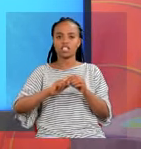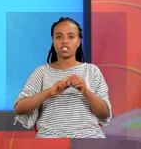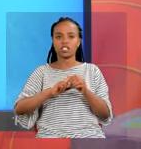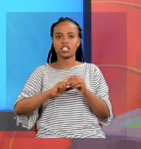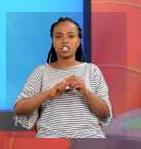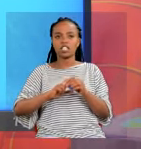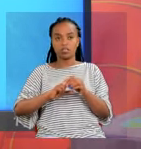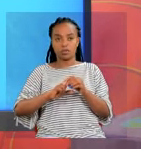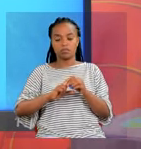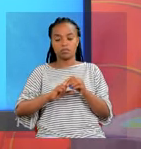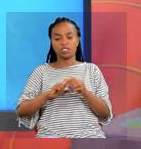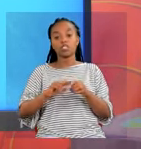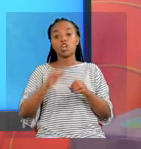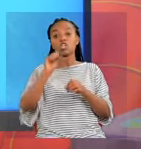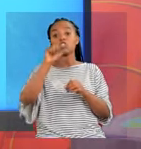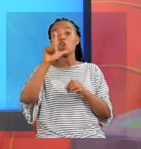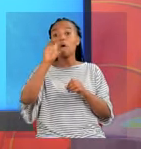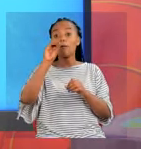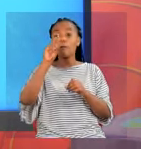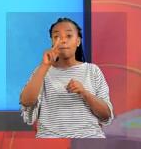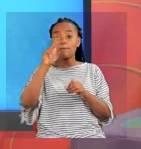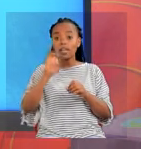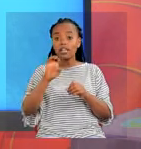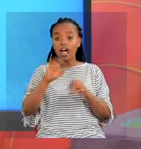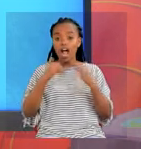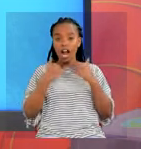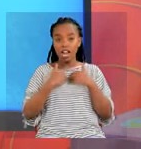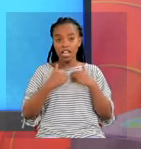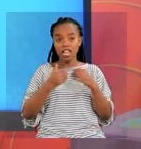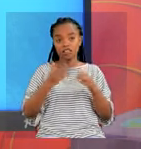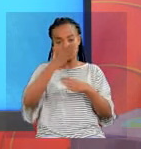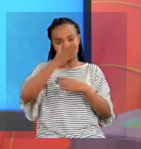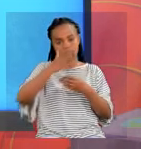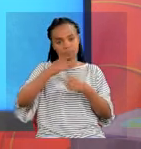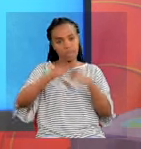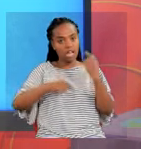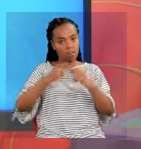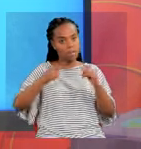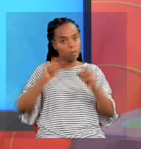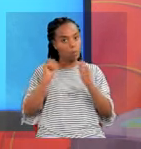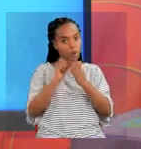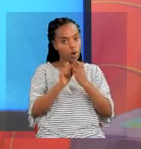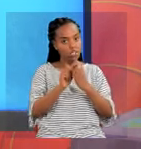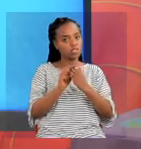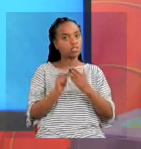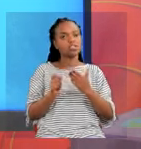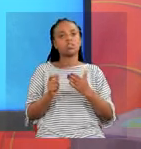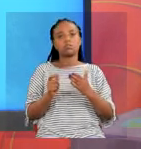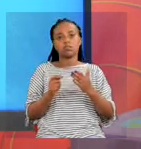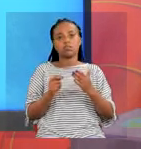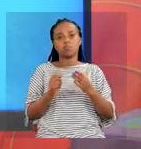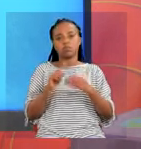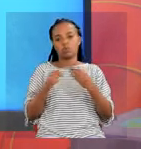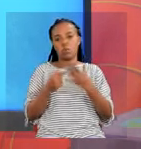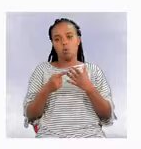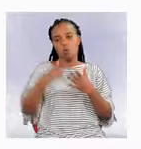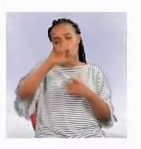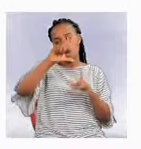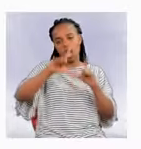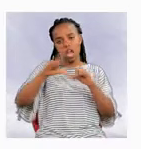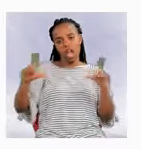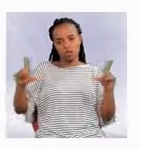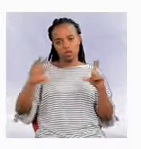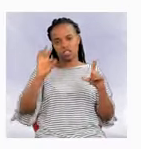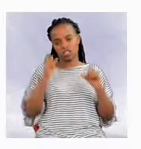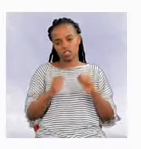a line passing through this or the radius, you will have the slope of this line.